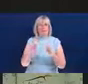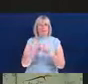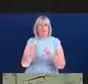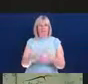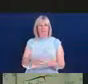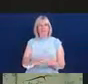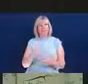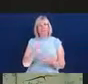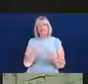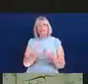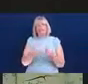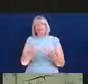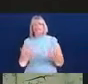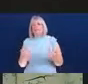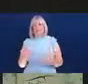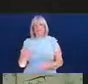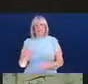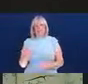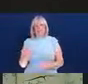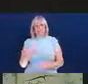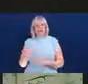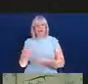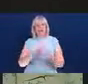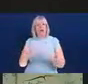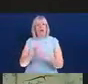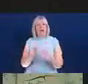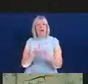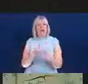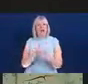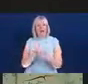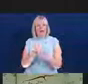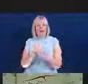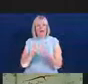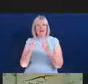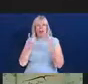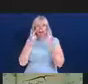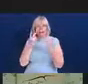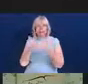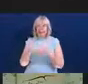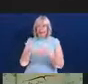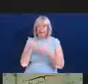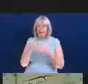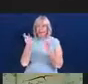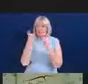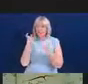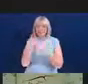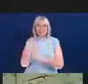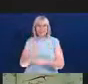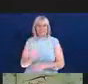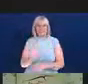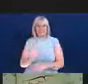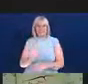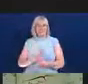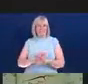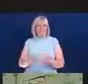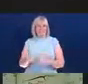that coloured lenses and paper helps Dyslexics. It doesn't. It helps those of us who have visual stress. So my lecture done.